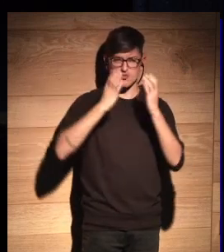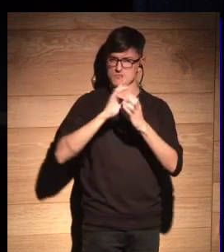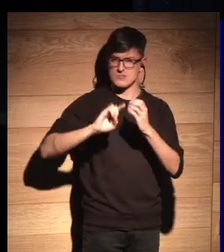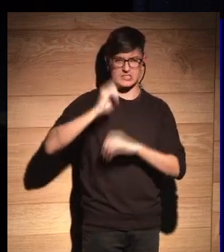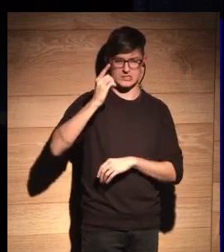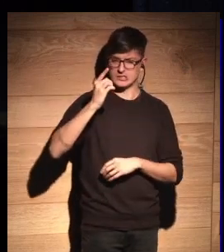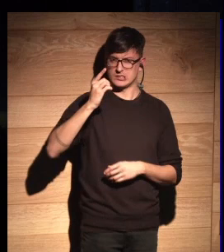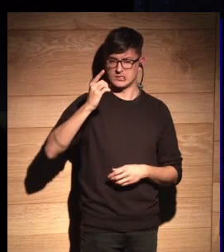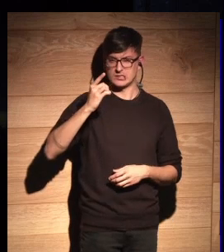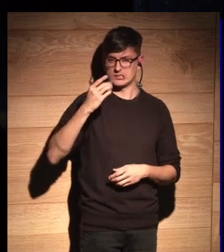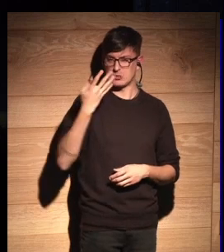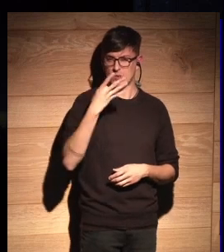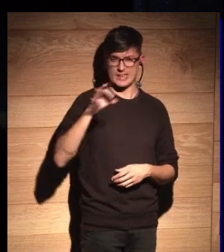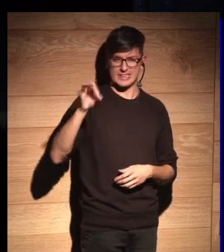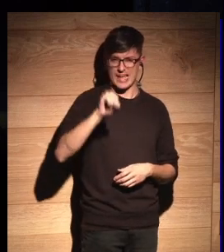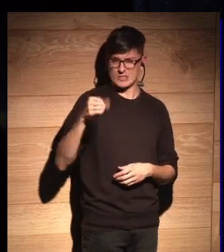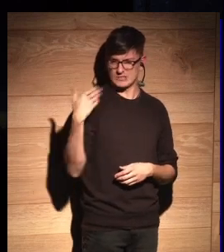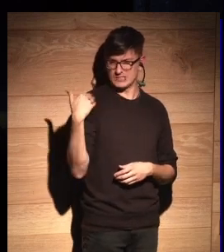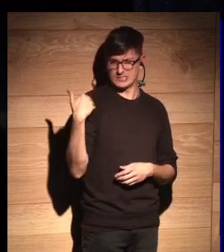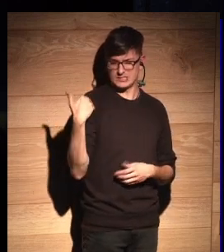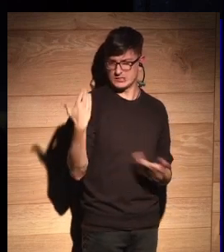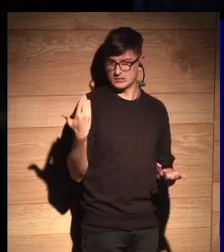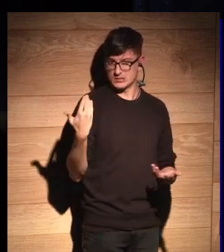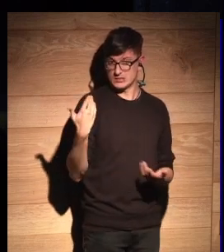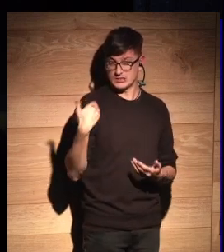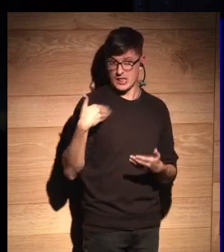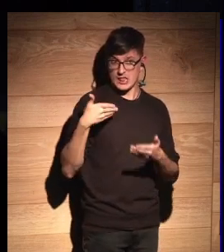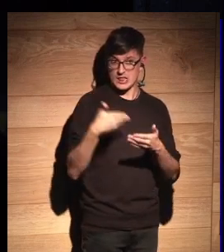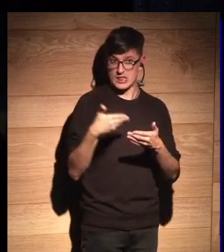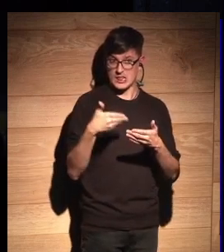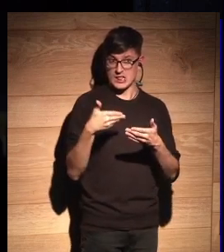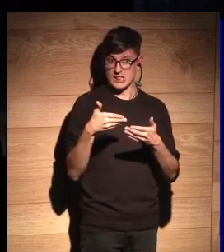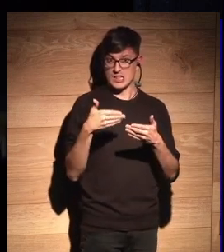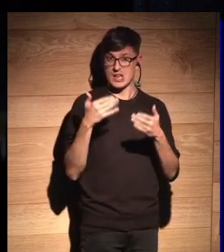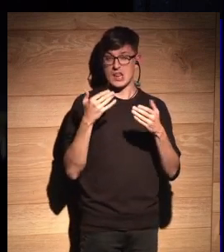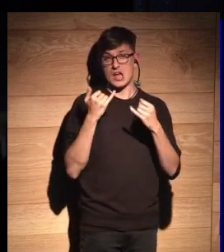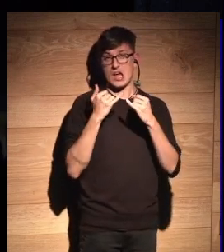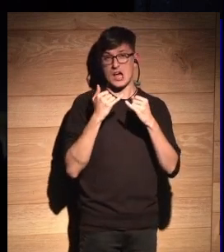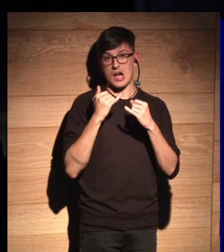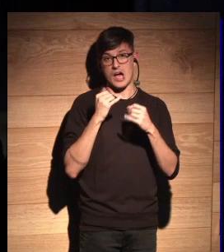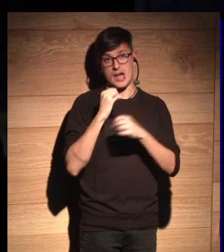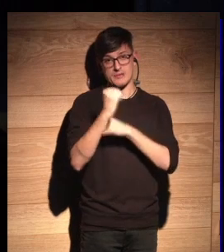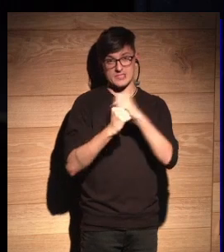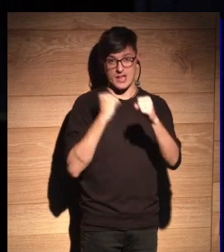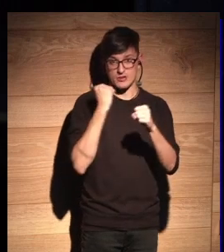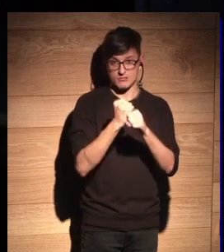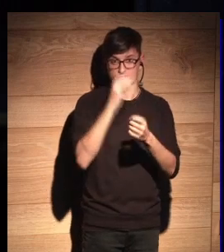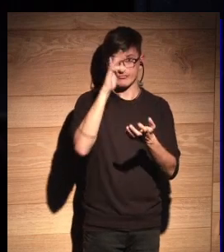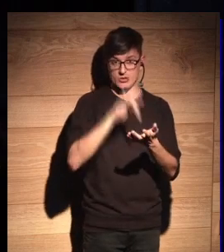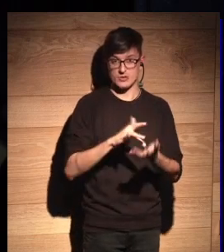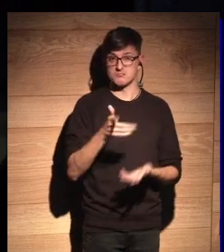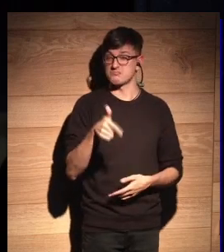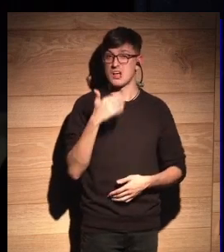have our birthday next year. And this is also something that when you look at the persons, the photographers who won